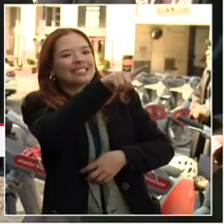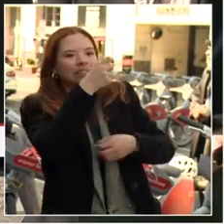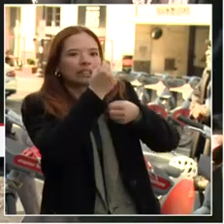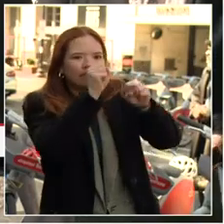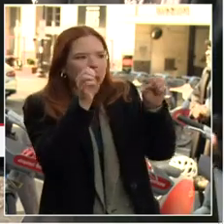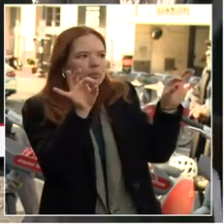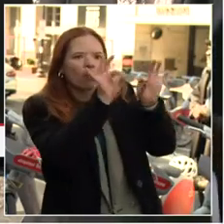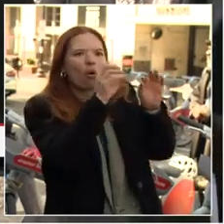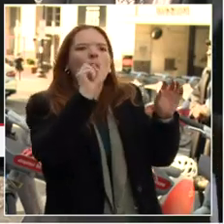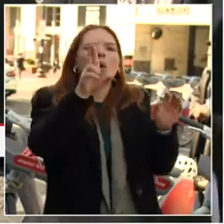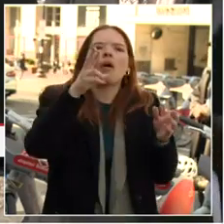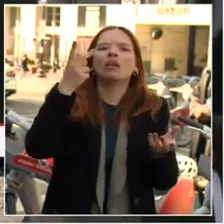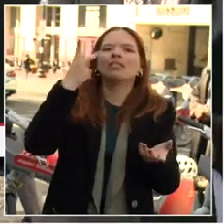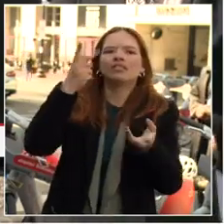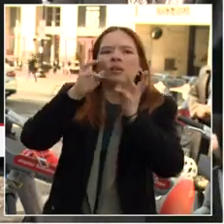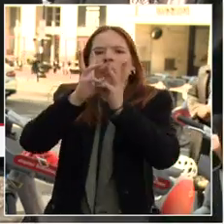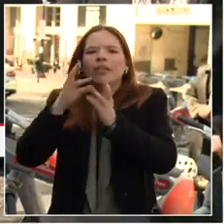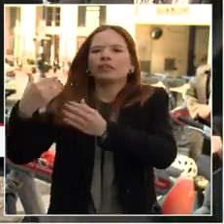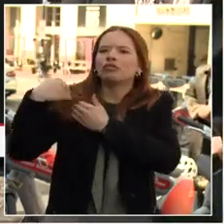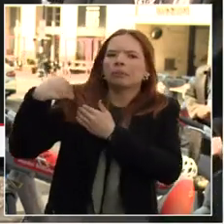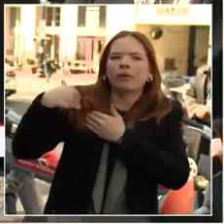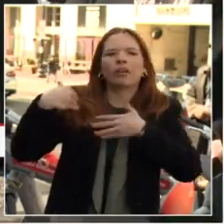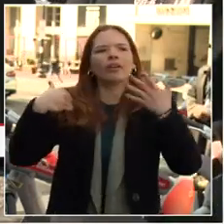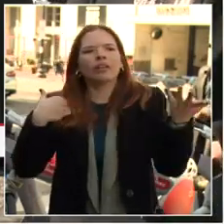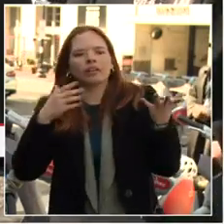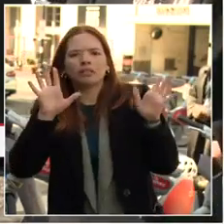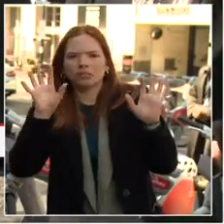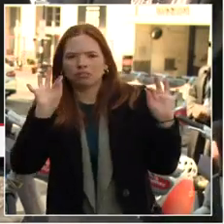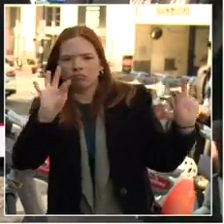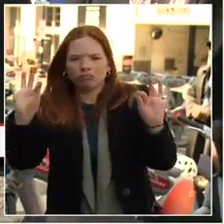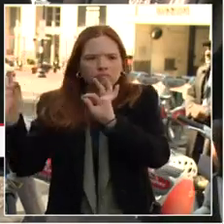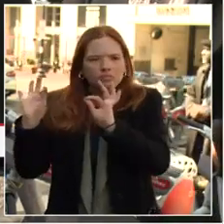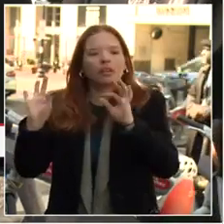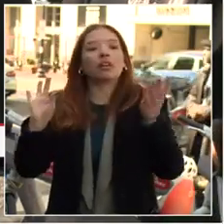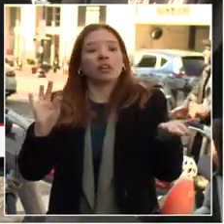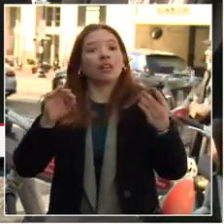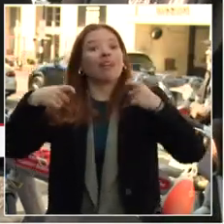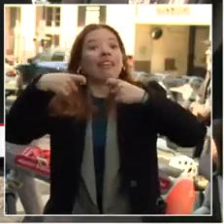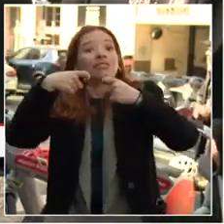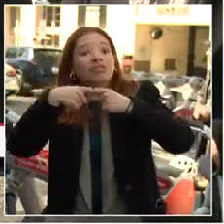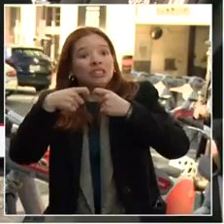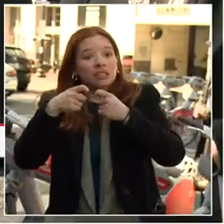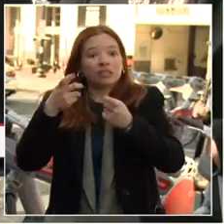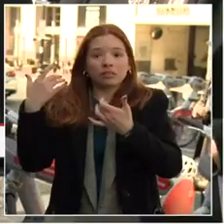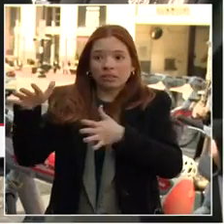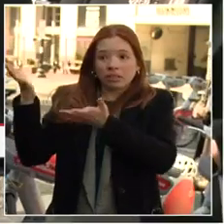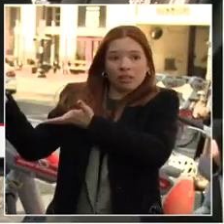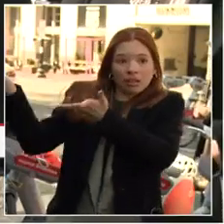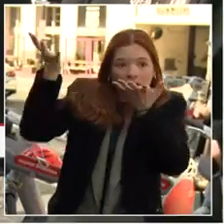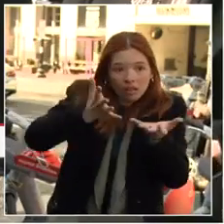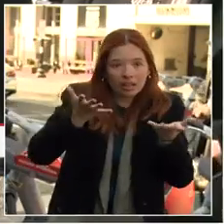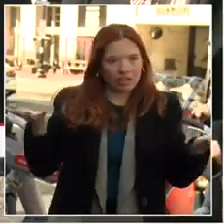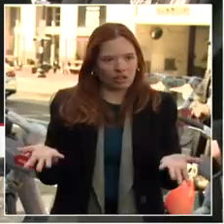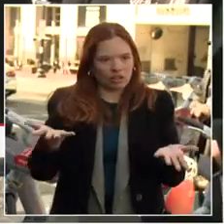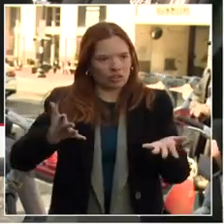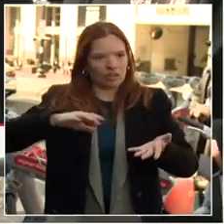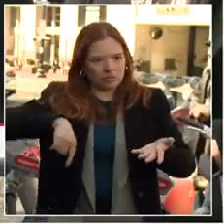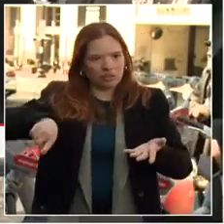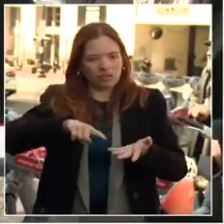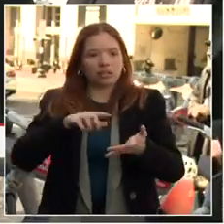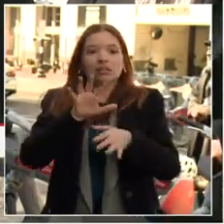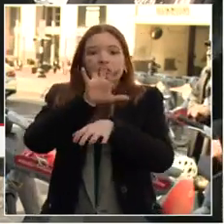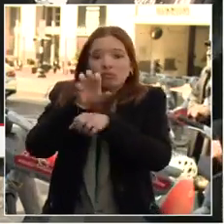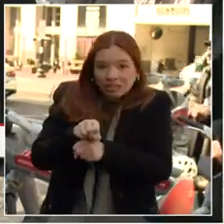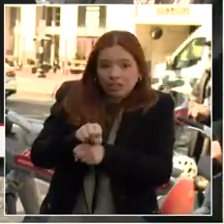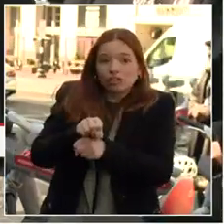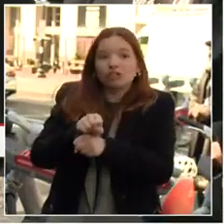responsibilities and the idea of bringing electrified transportation and and traditional bike share transportation to